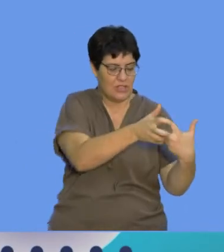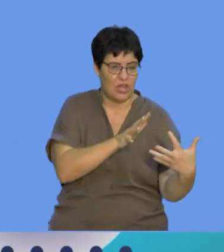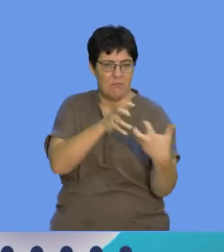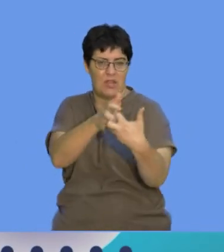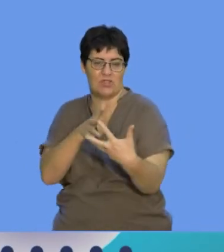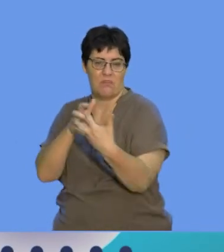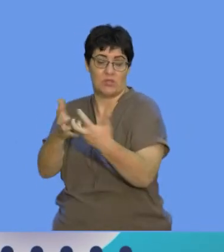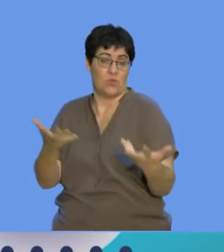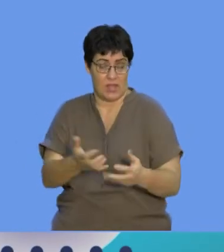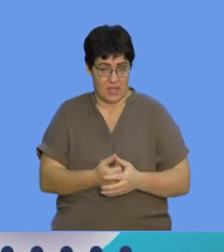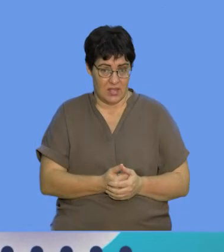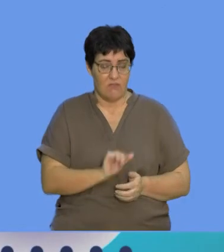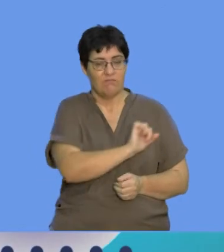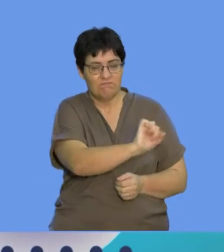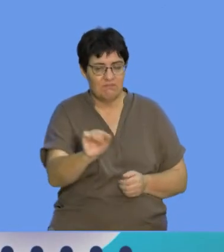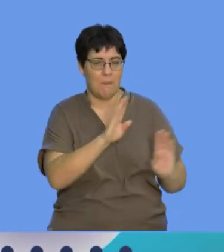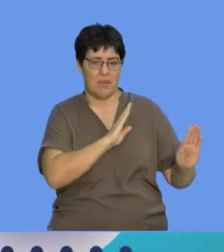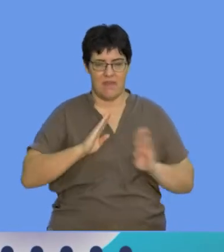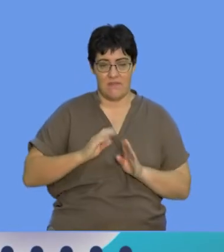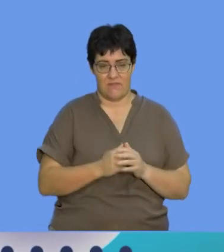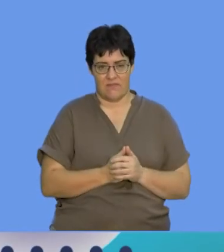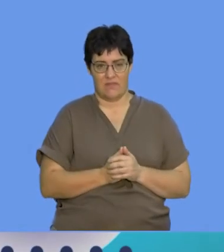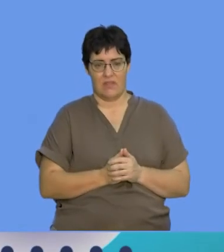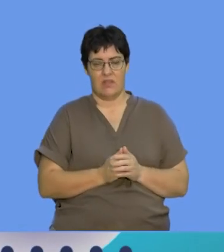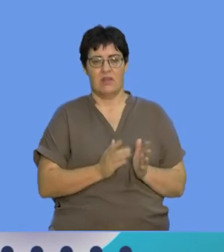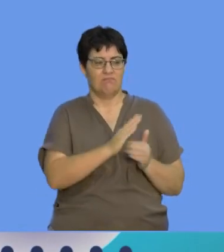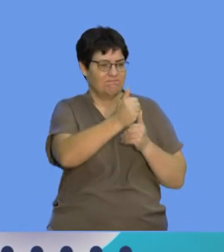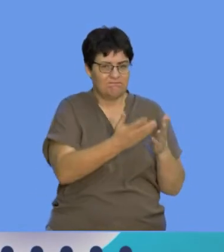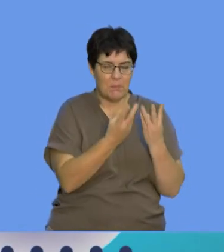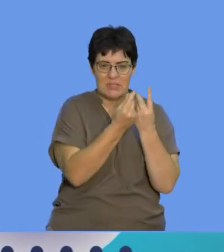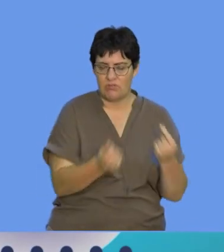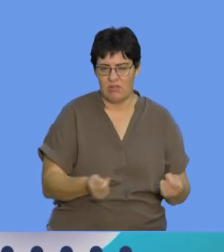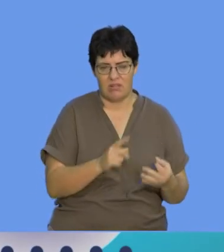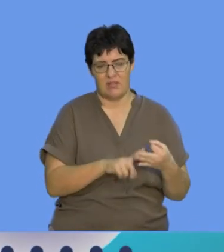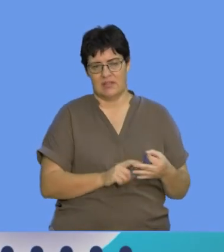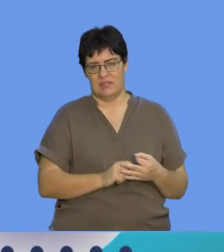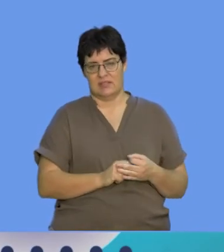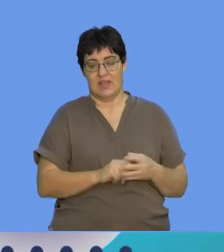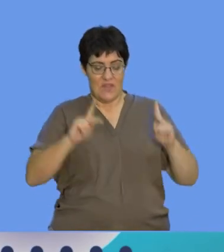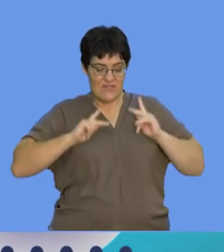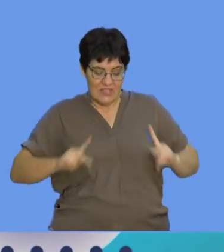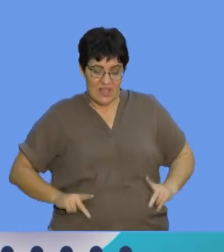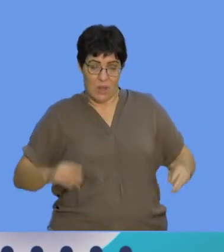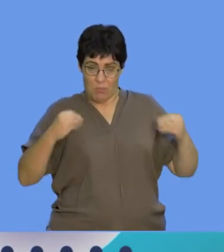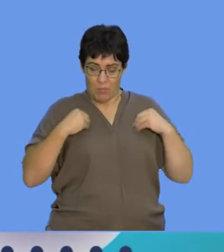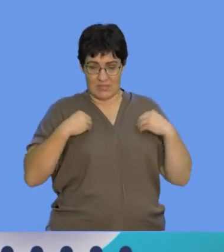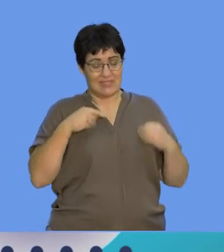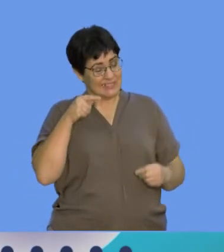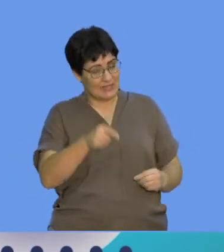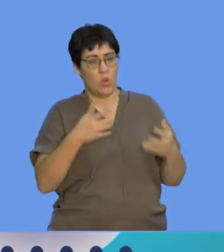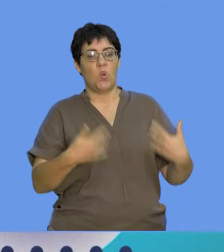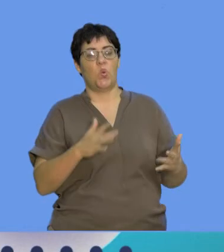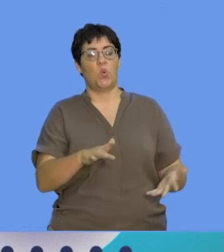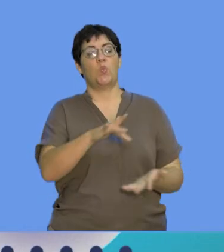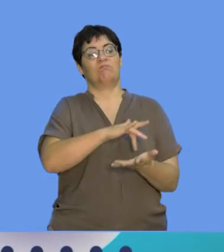terms of, their behavior, the packaging of materials, but the physical properties are very central in